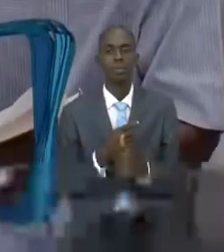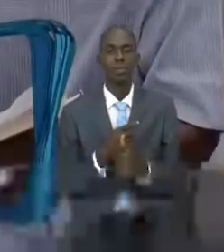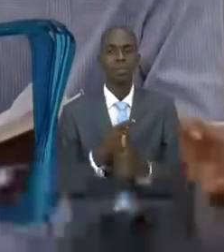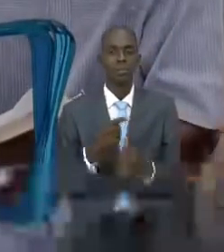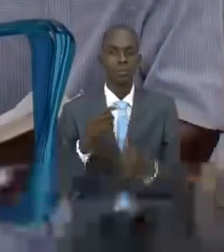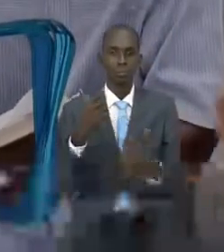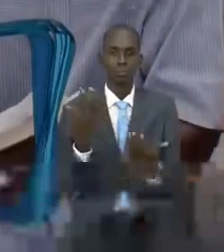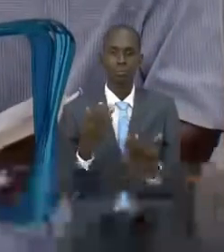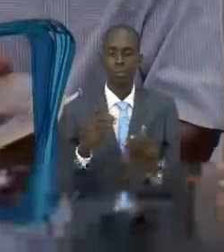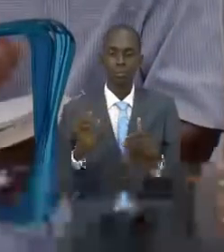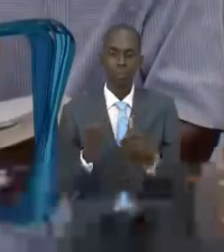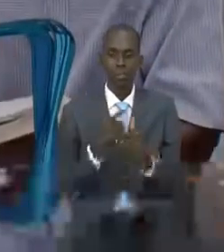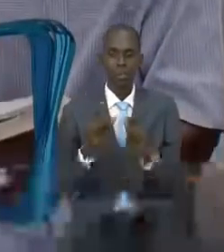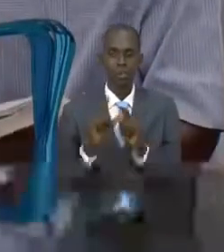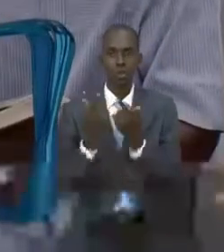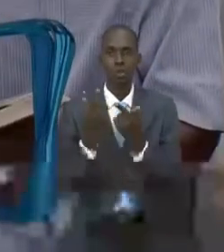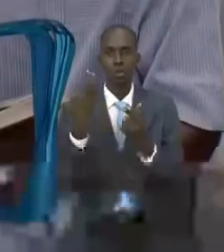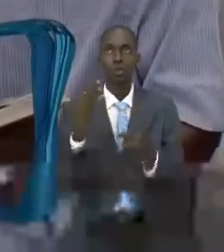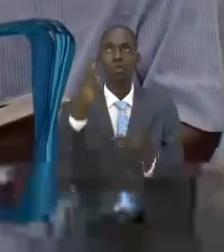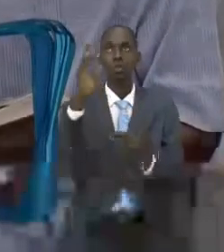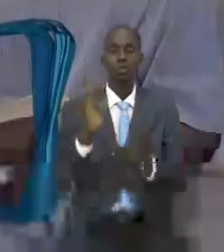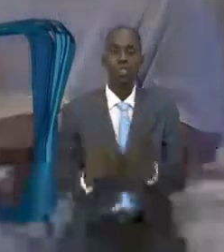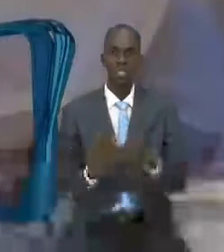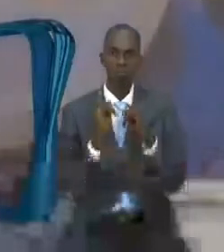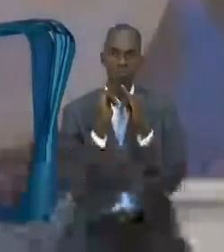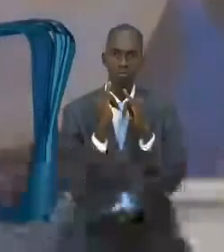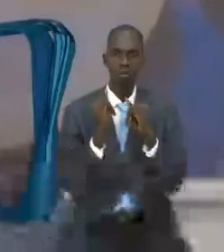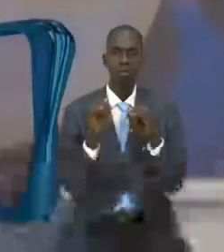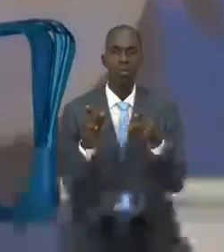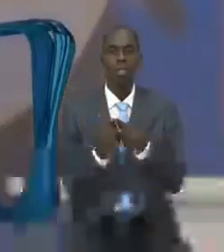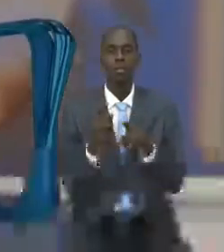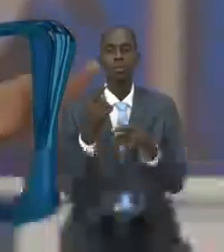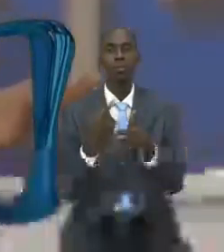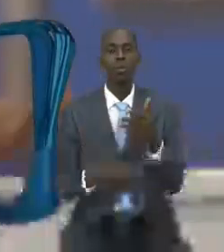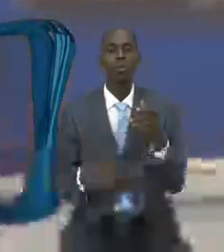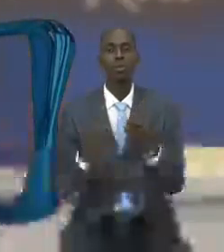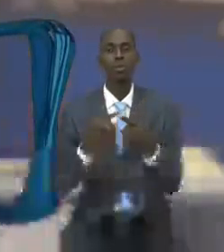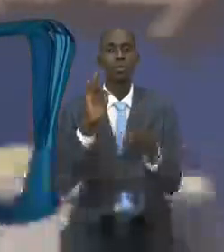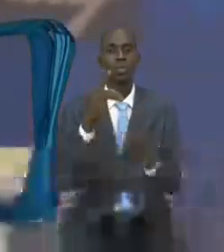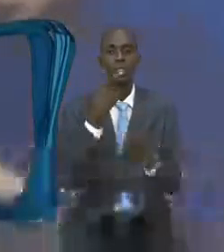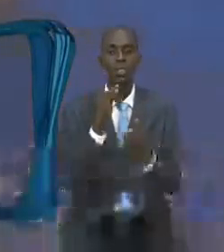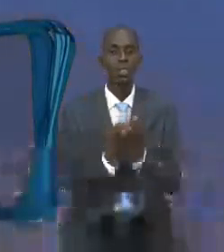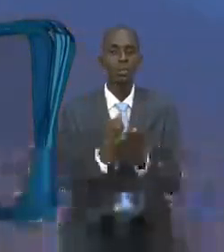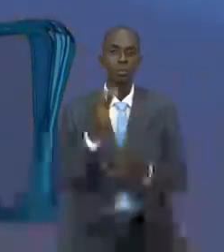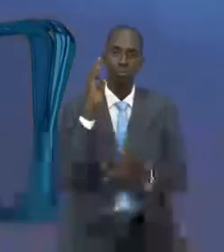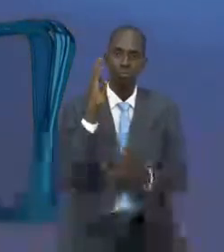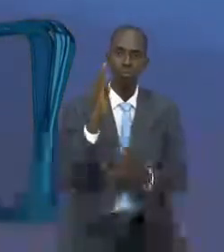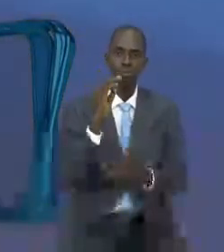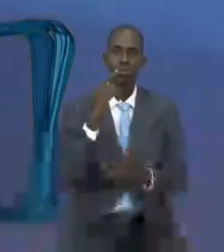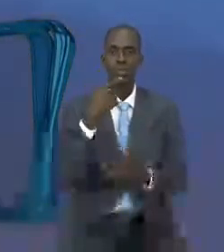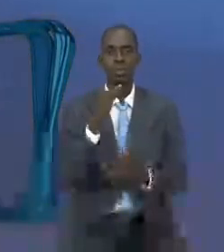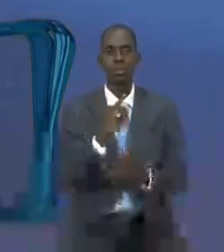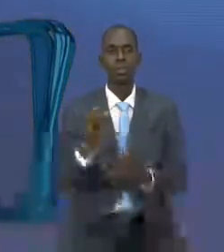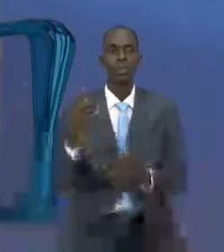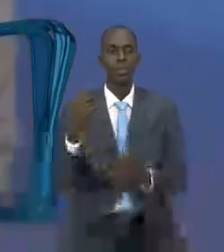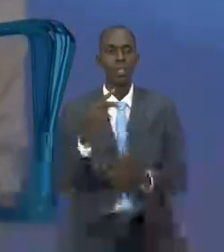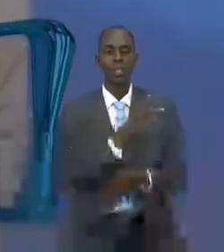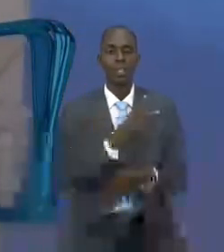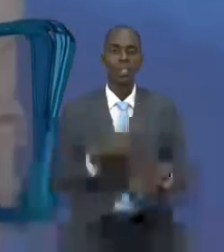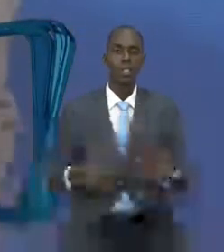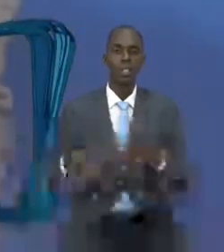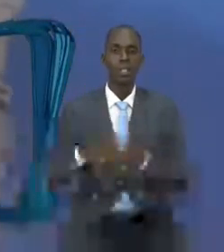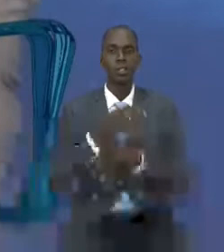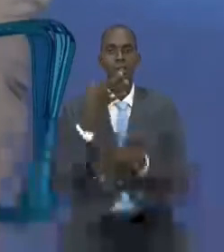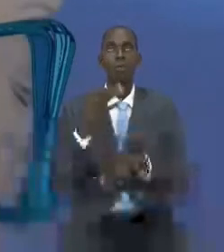preachers instruction as to what to preach. It says, preach, saying, the kingdom